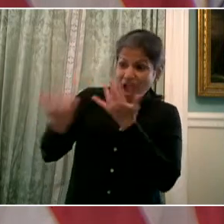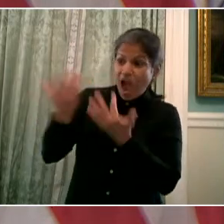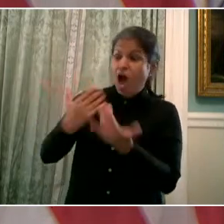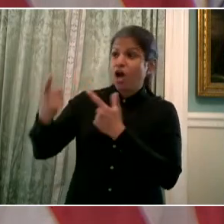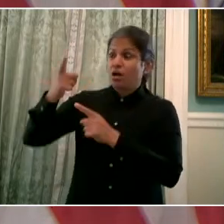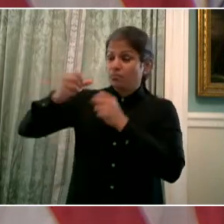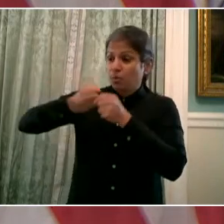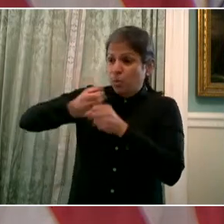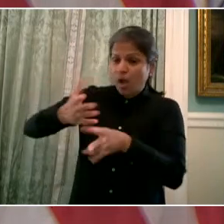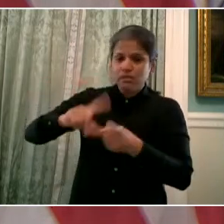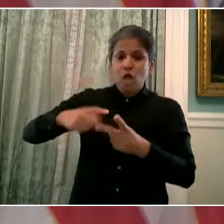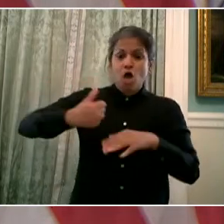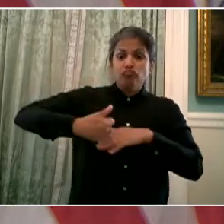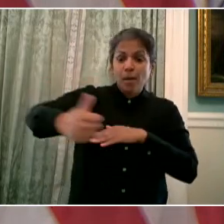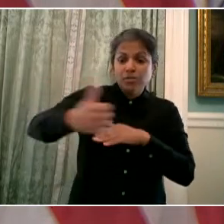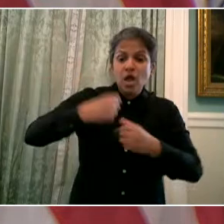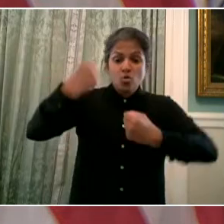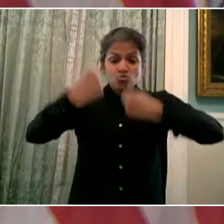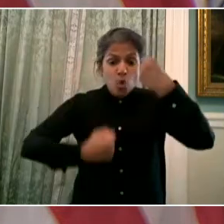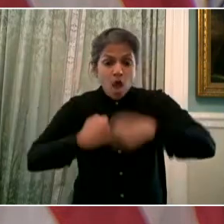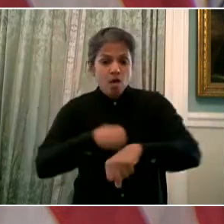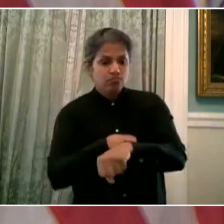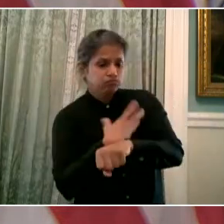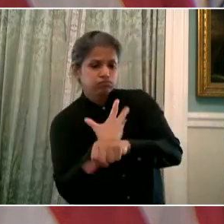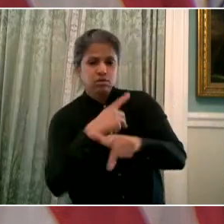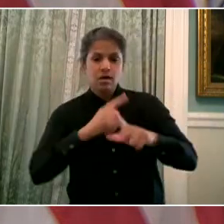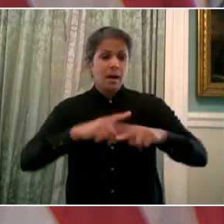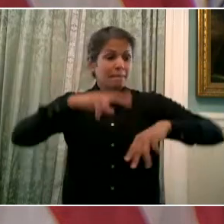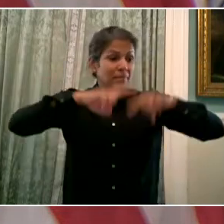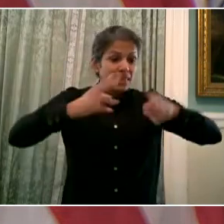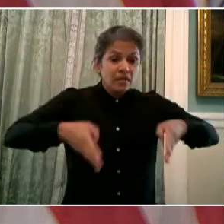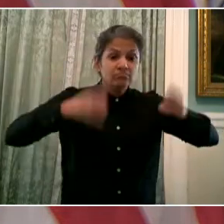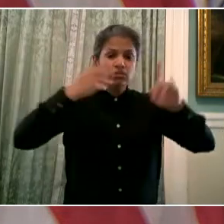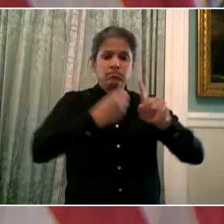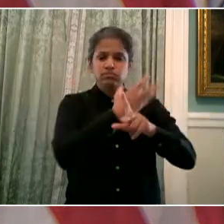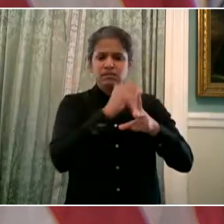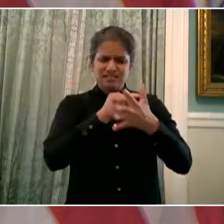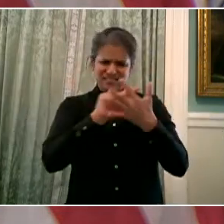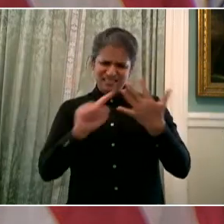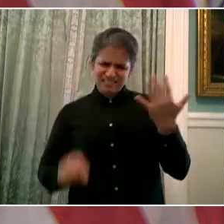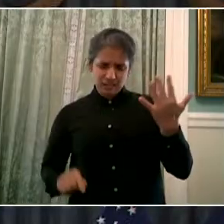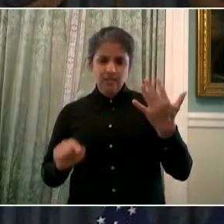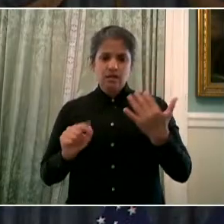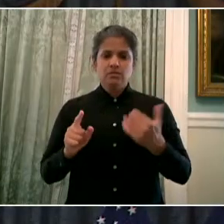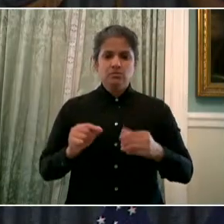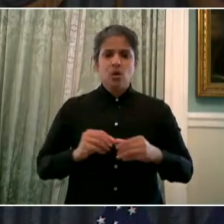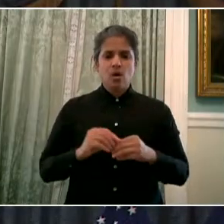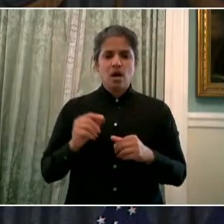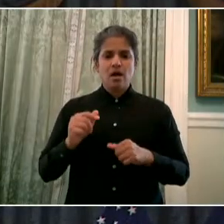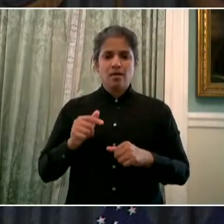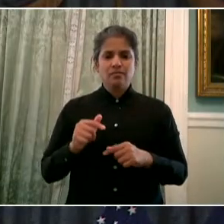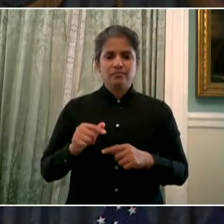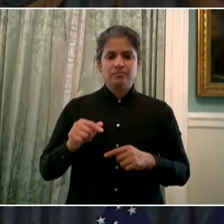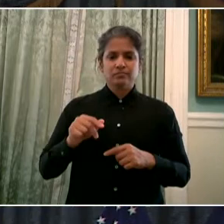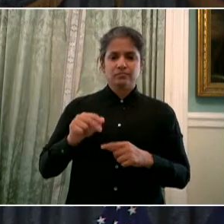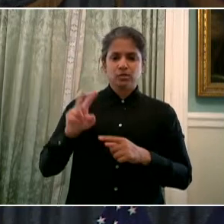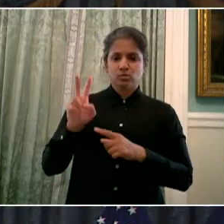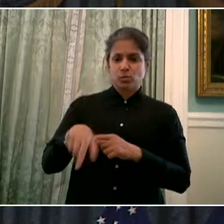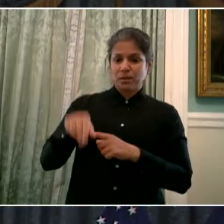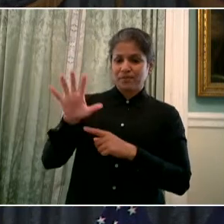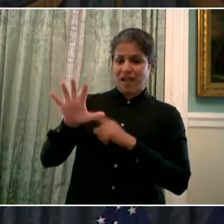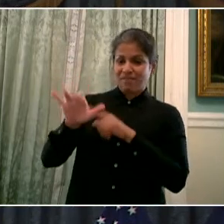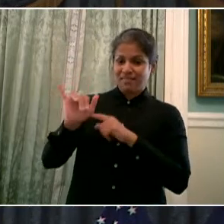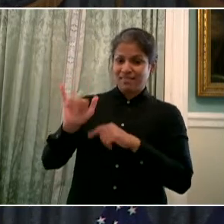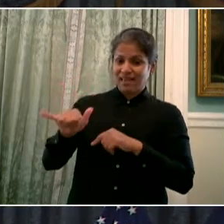reduce emissions are part of that work, but I will pass it to Dr. Fasan for more. Yeah, thank you for that.